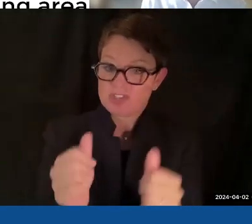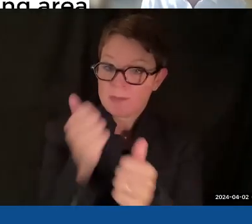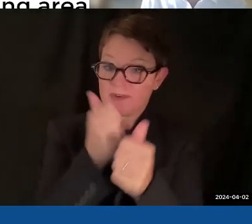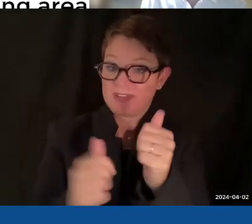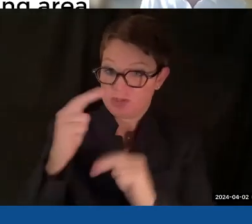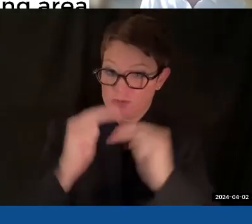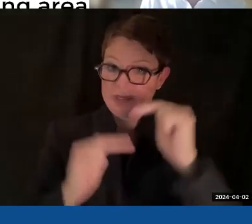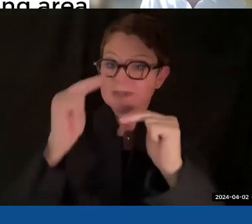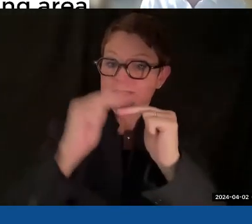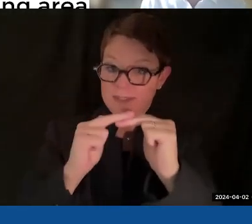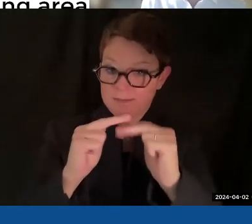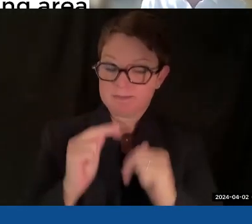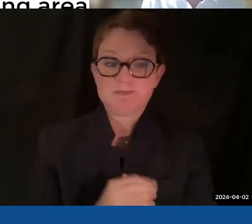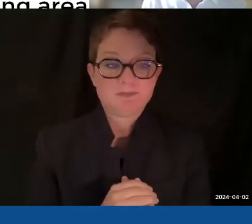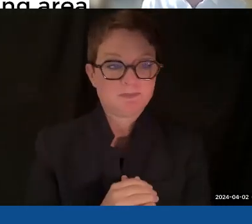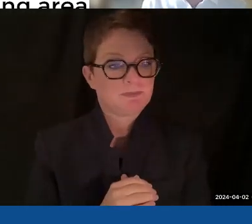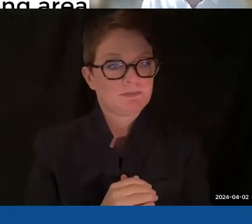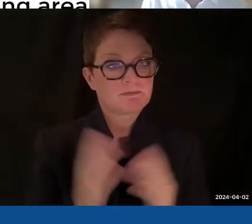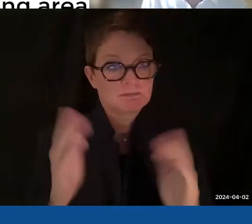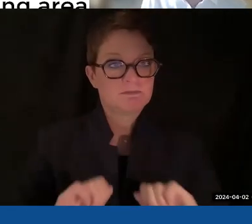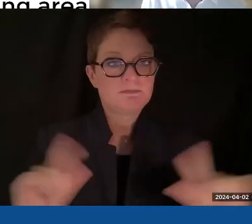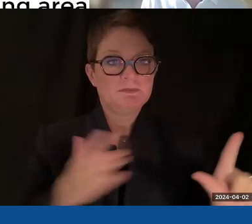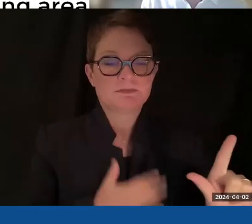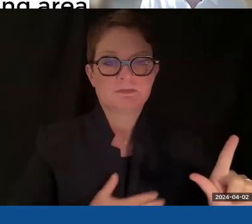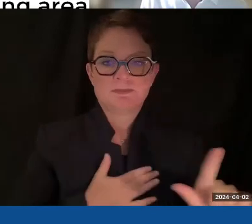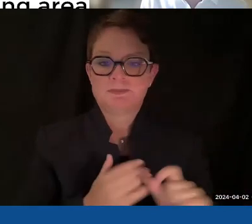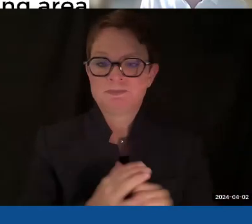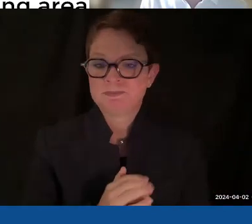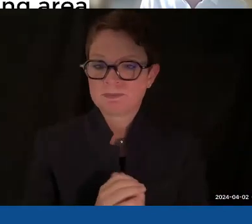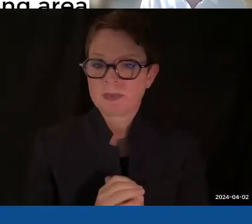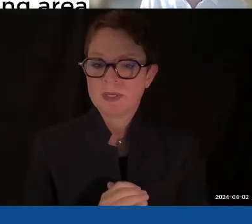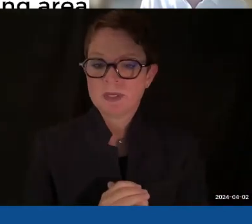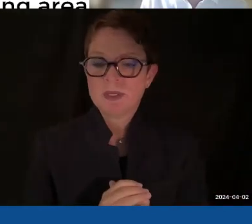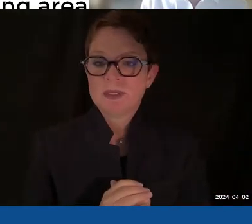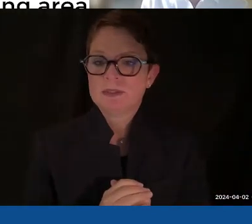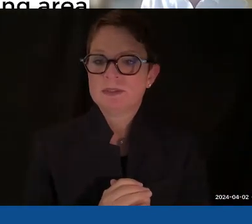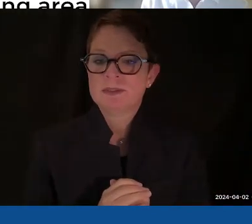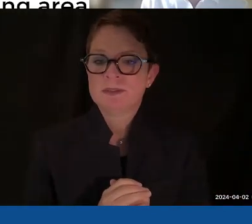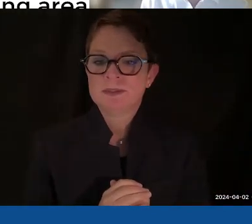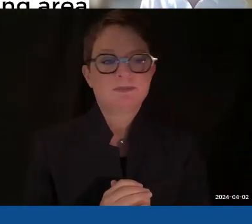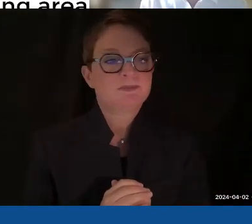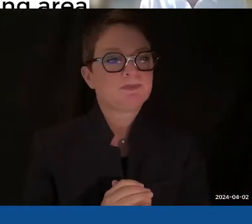of buildings. Next slide, please.